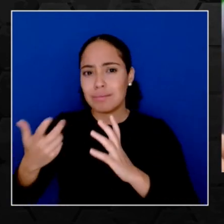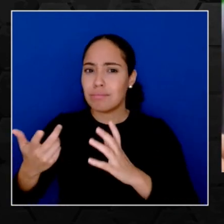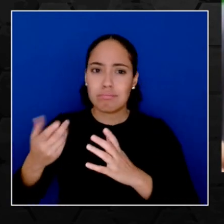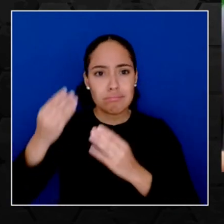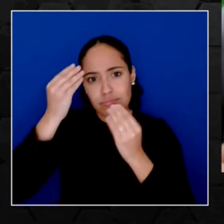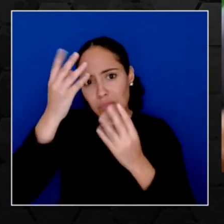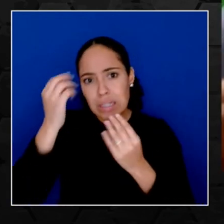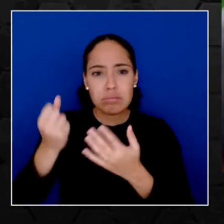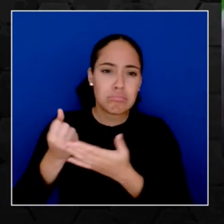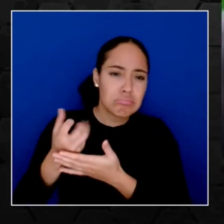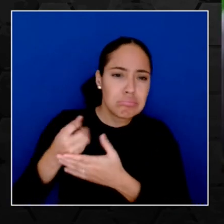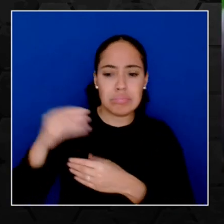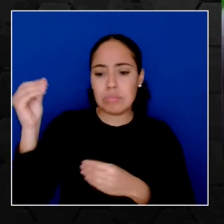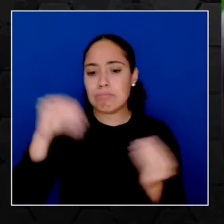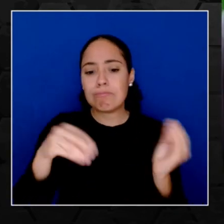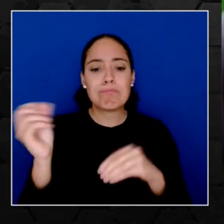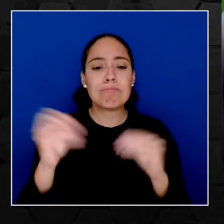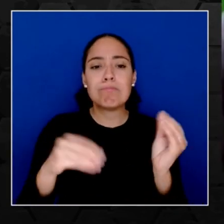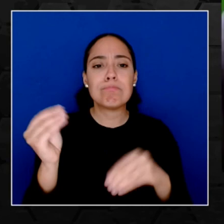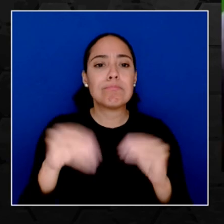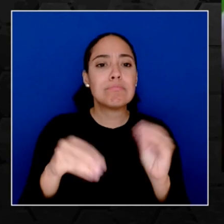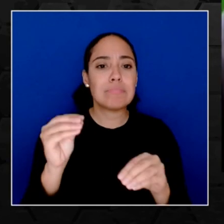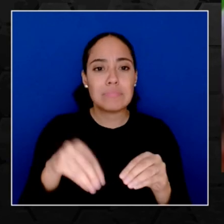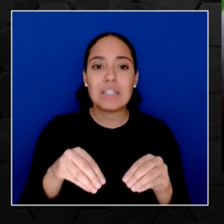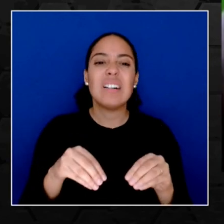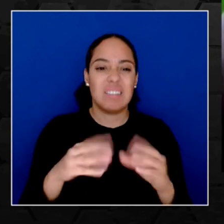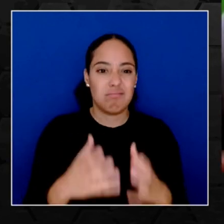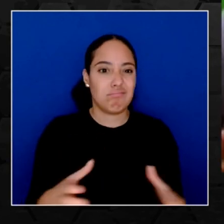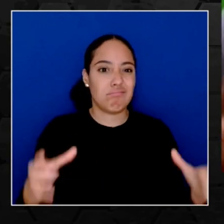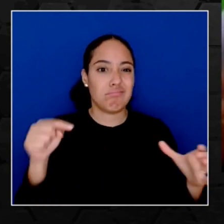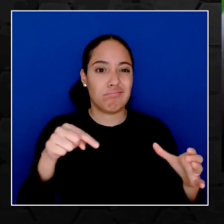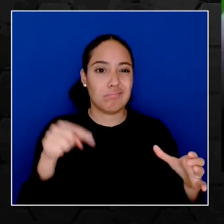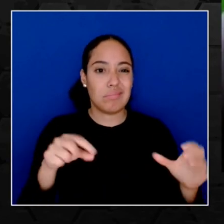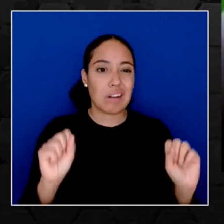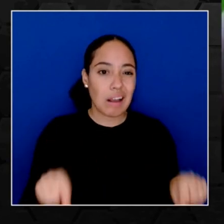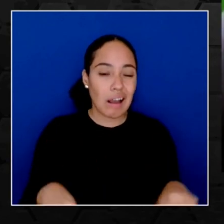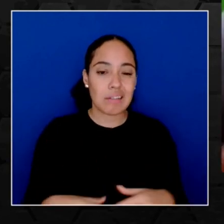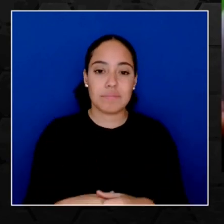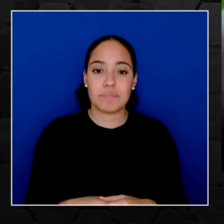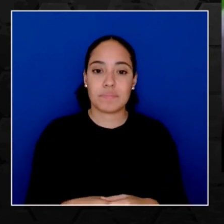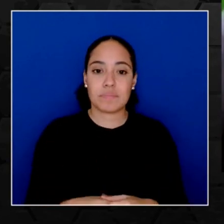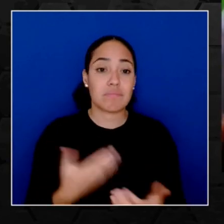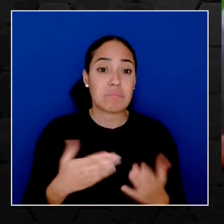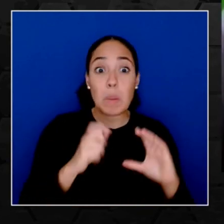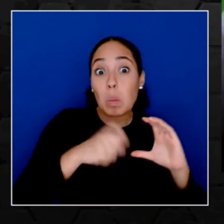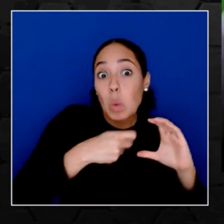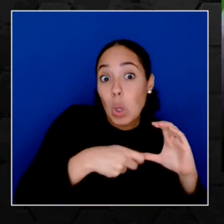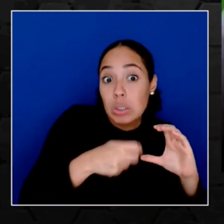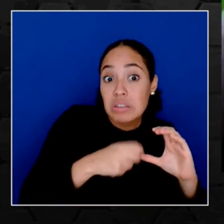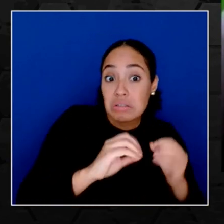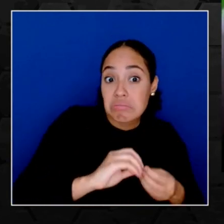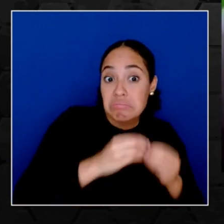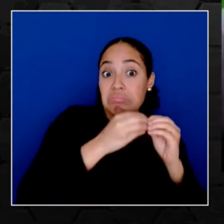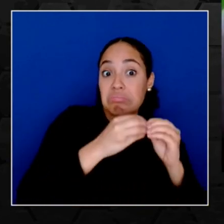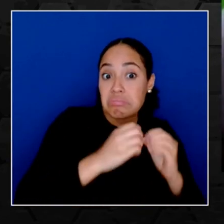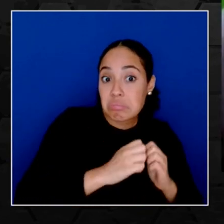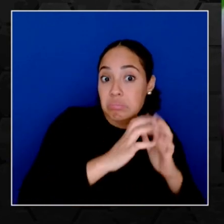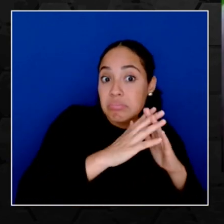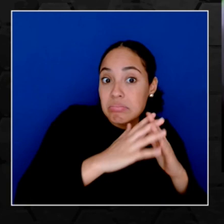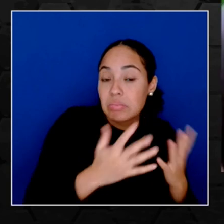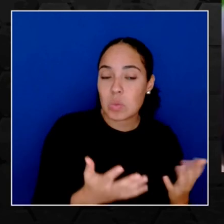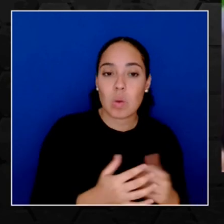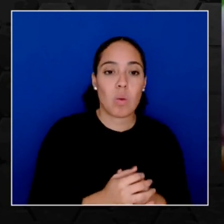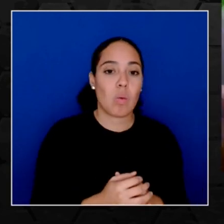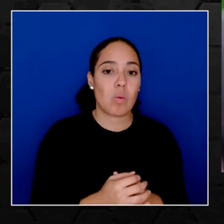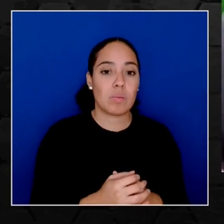also, so you can also create a maybe kind of a project idea, like I want to work in. So if you are good with bringing that